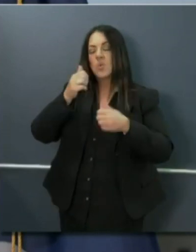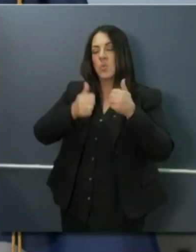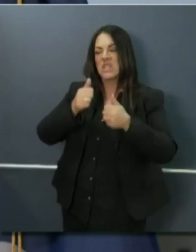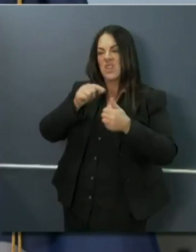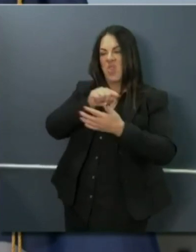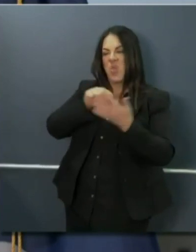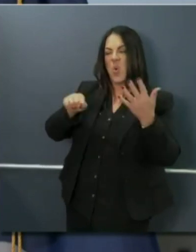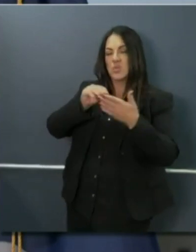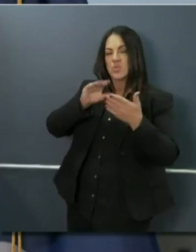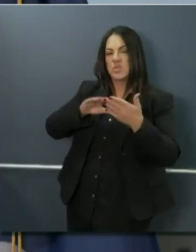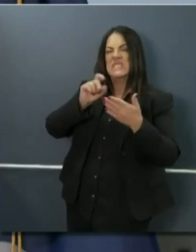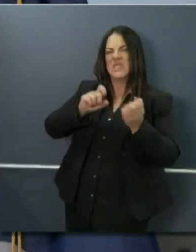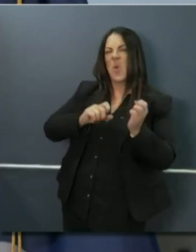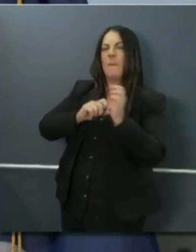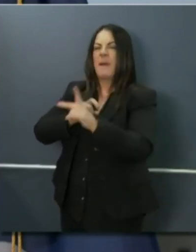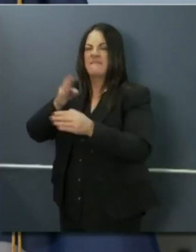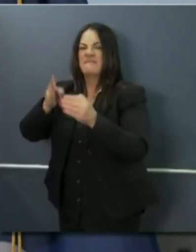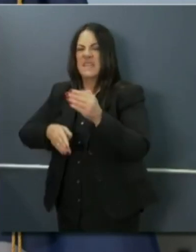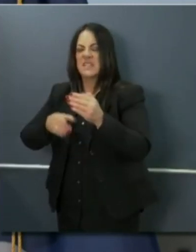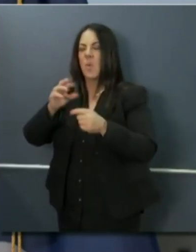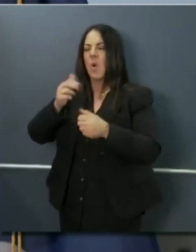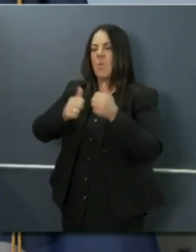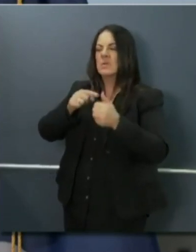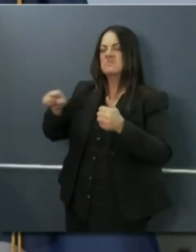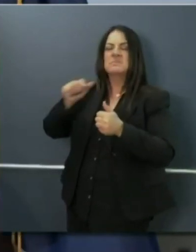and get their license down the road.